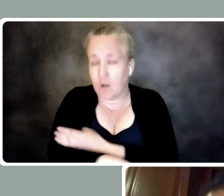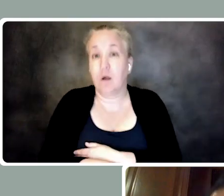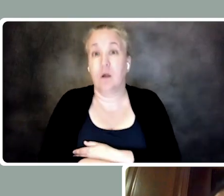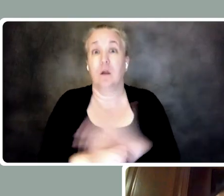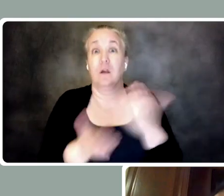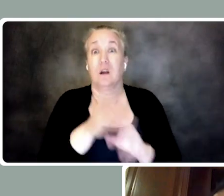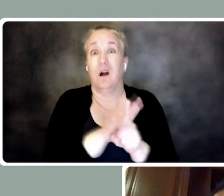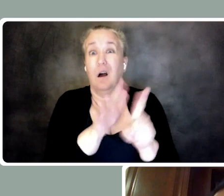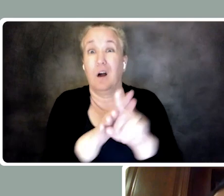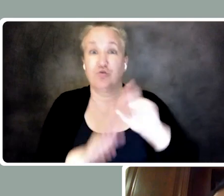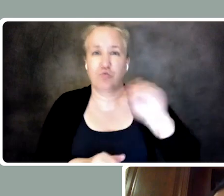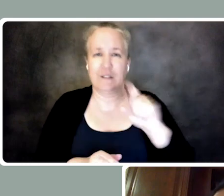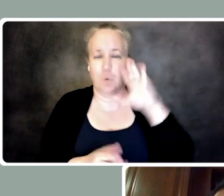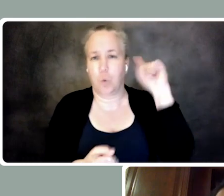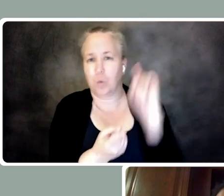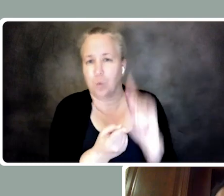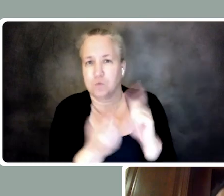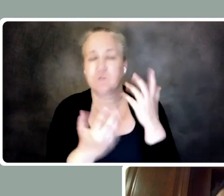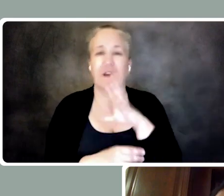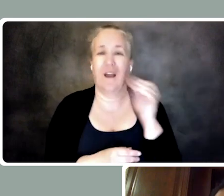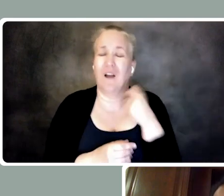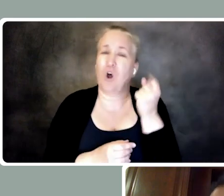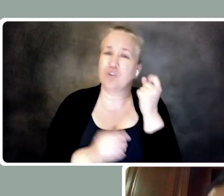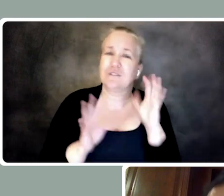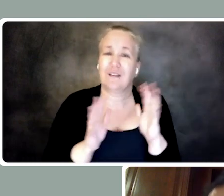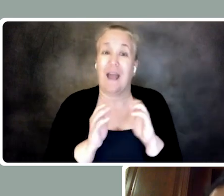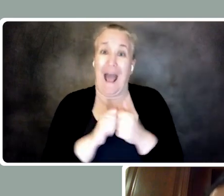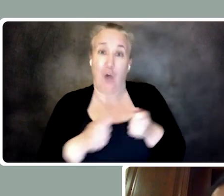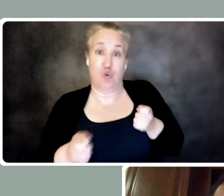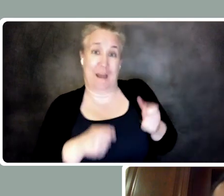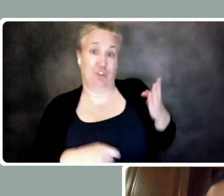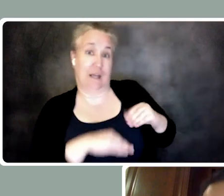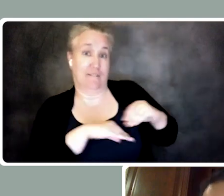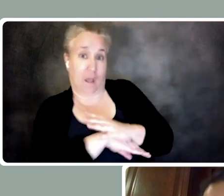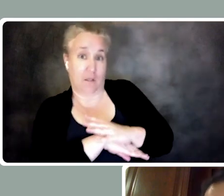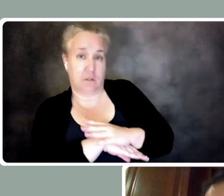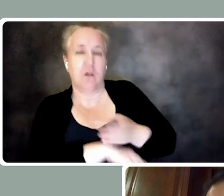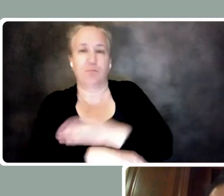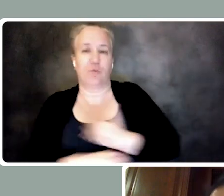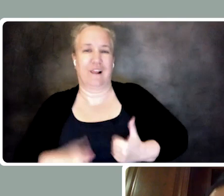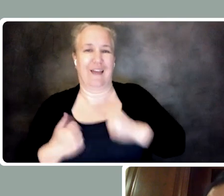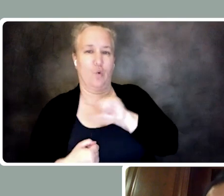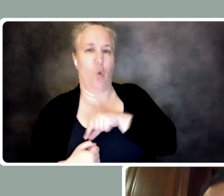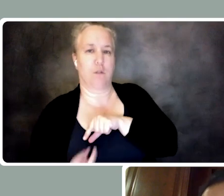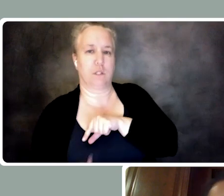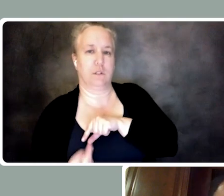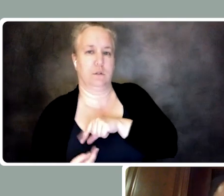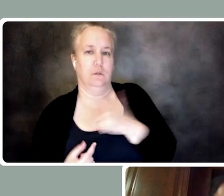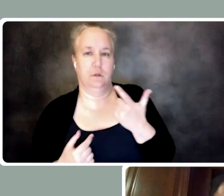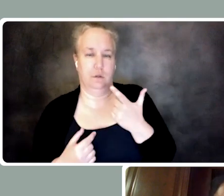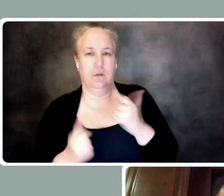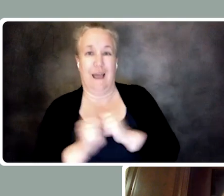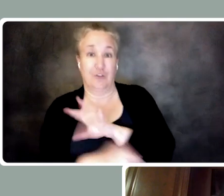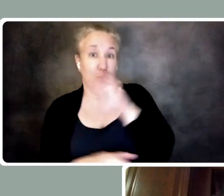lower. And understanding how to manage side effects and improving quality of life, how to integrate